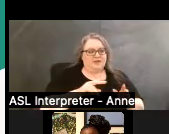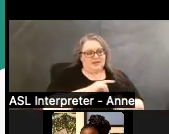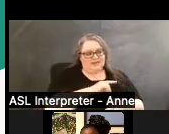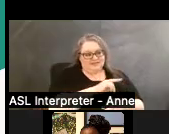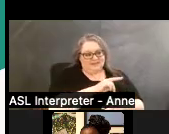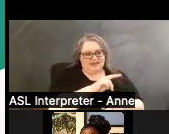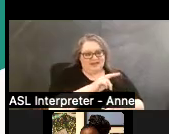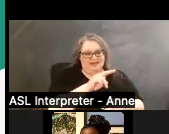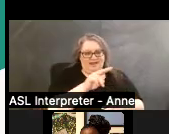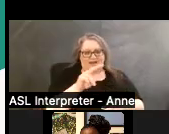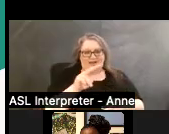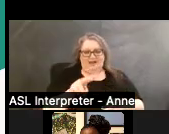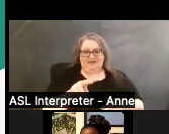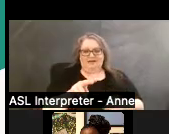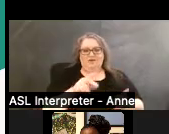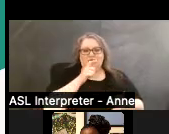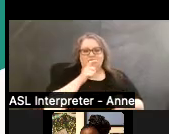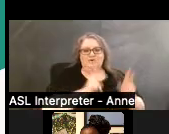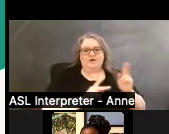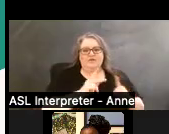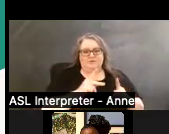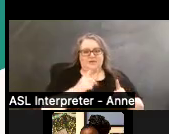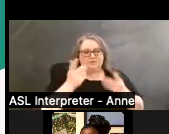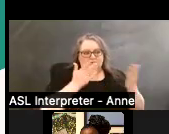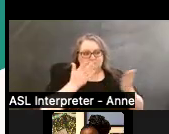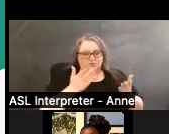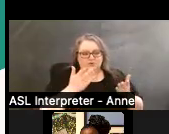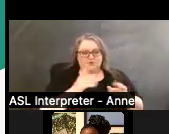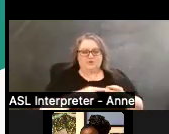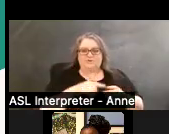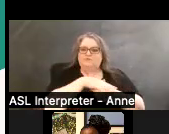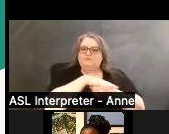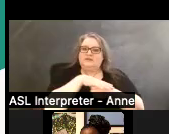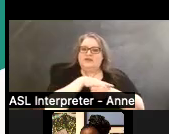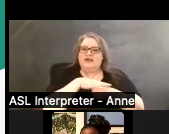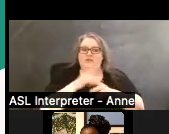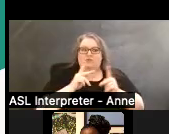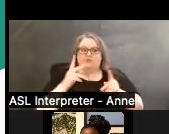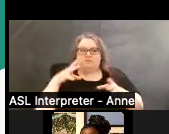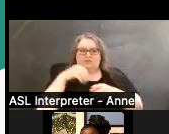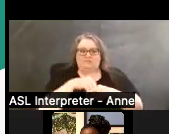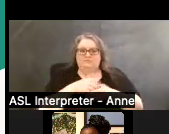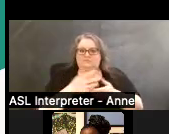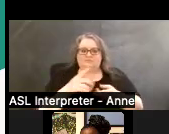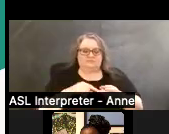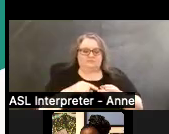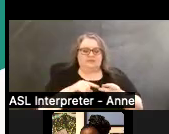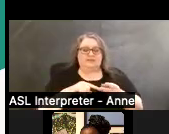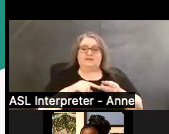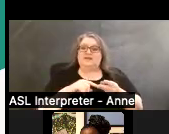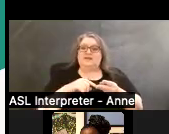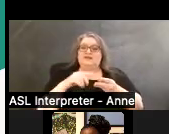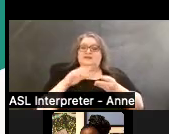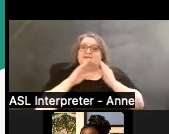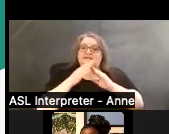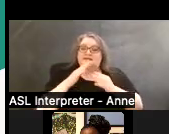a landscape scan of who are the people that you are serving? What is the neighborhood makeup? What is the city makeup of where you're located? Who